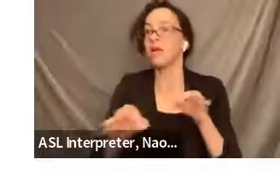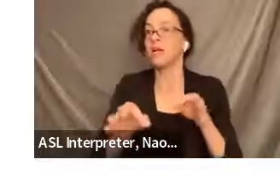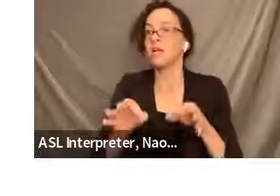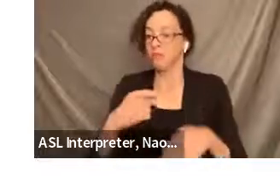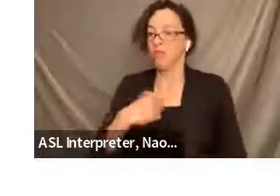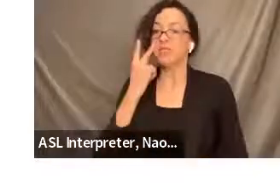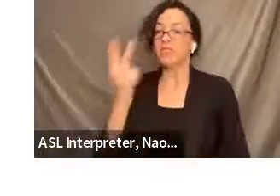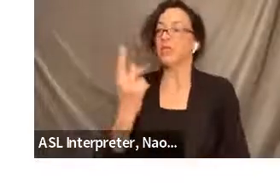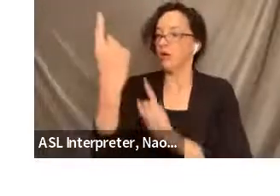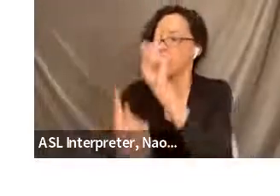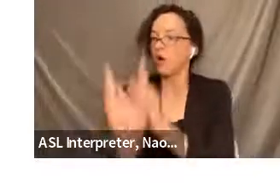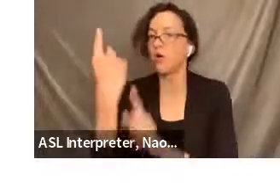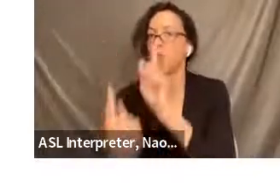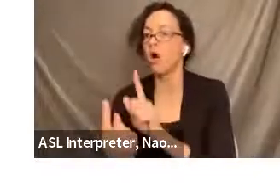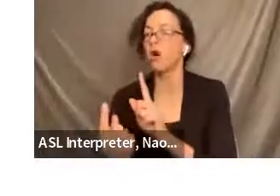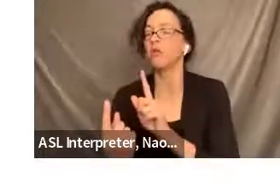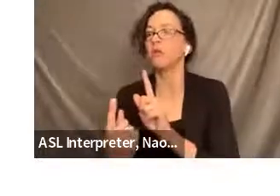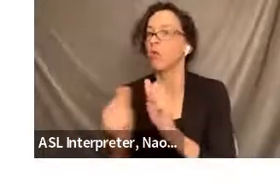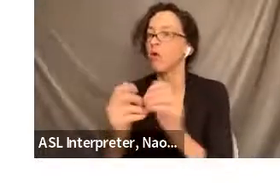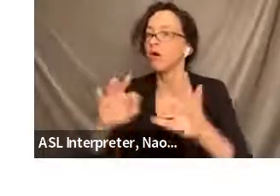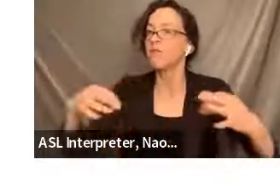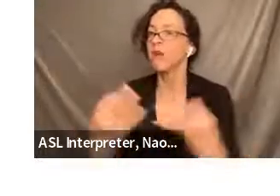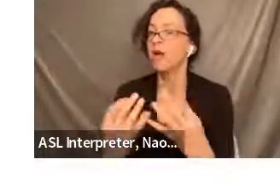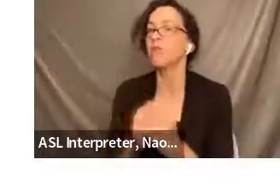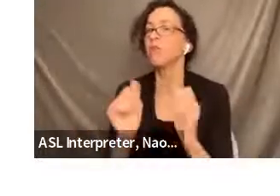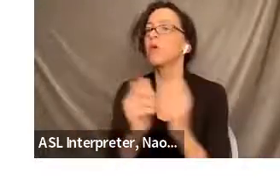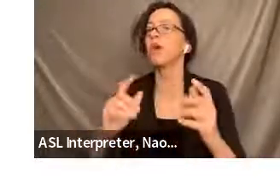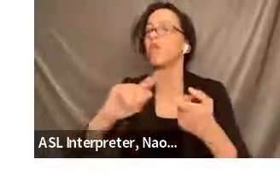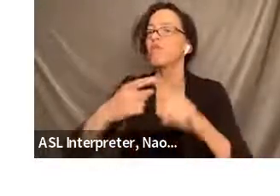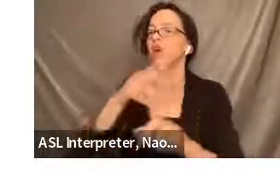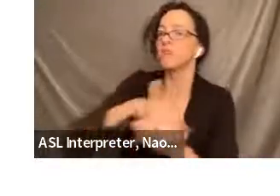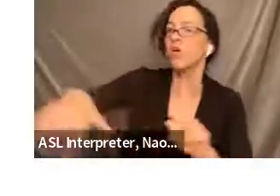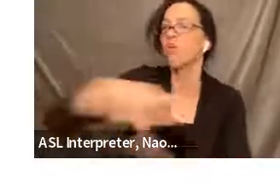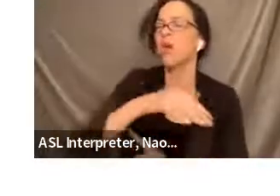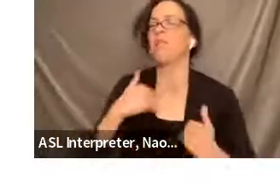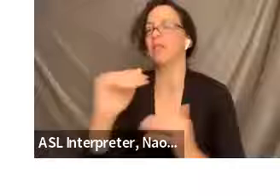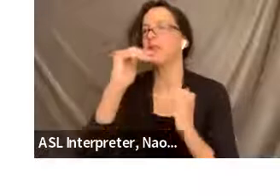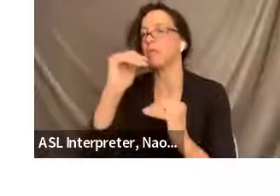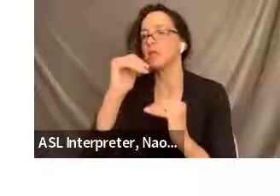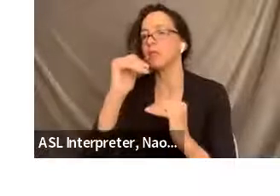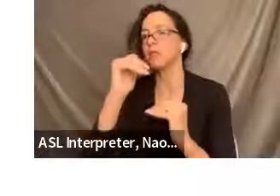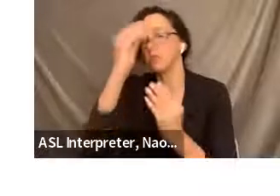friends around and getting a limited history from the patient who's in pain or uncomfortable.